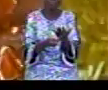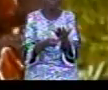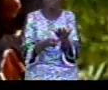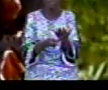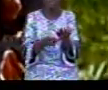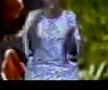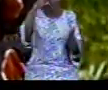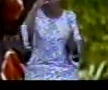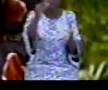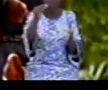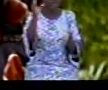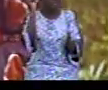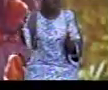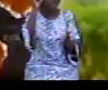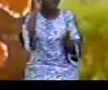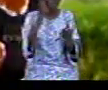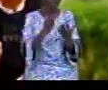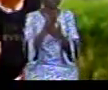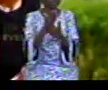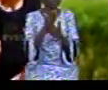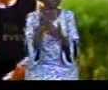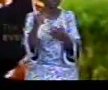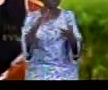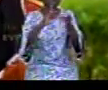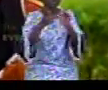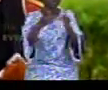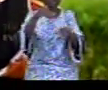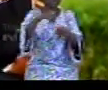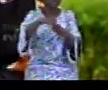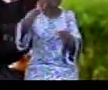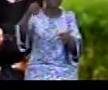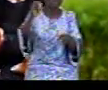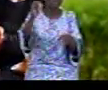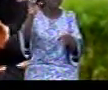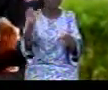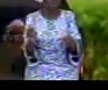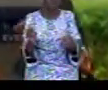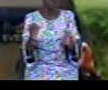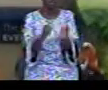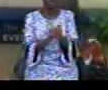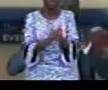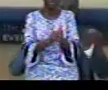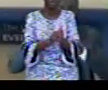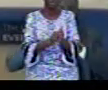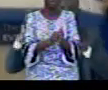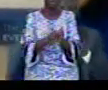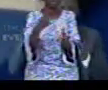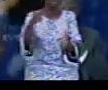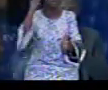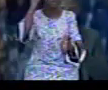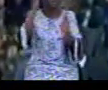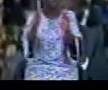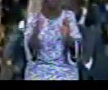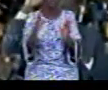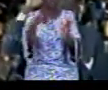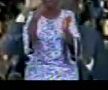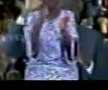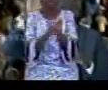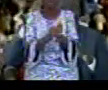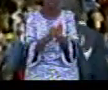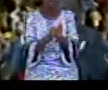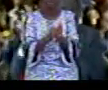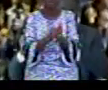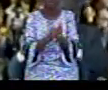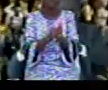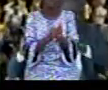listened through satellite in Jos. Pastor Daddy Kumuyi said we should put our hand on where your